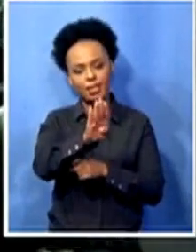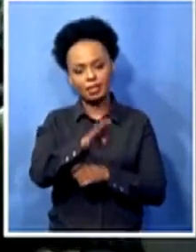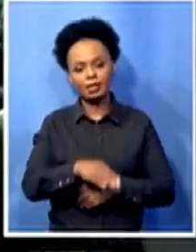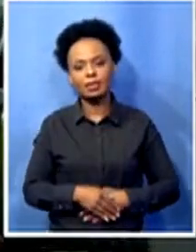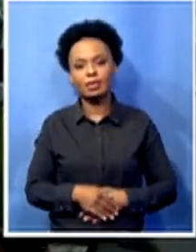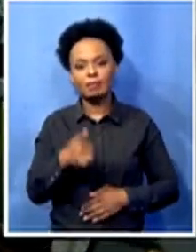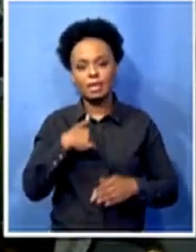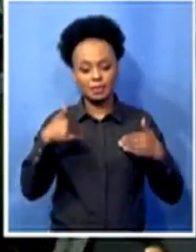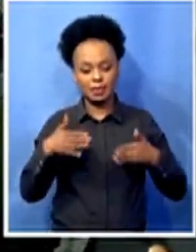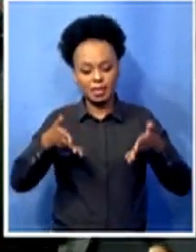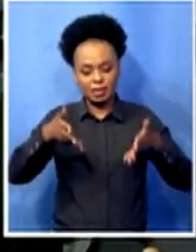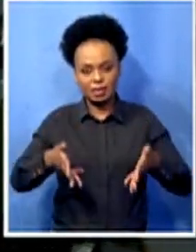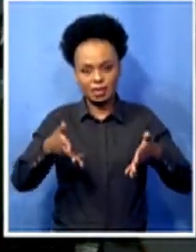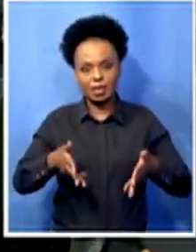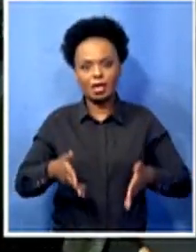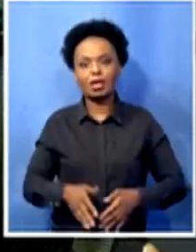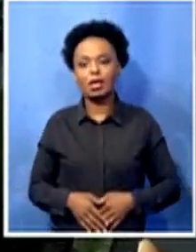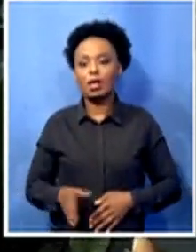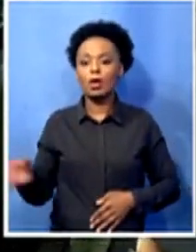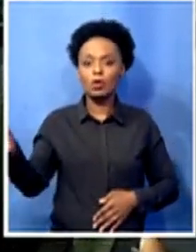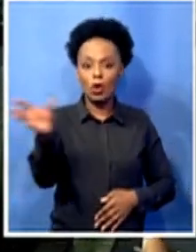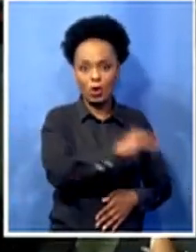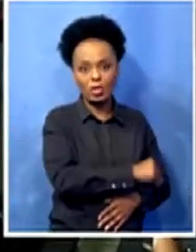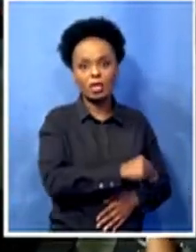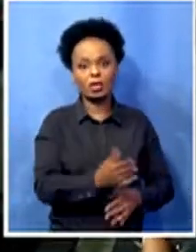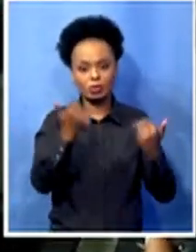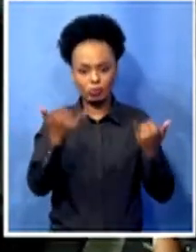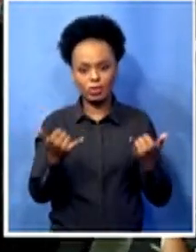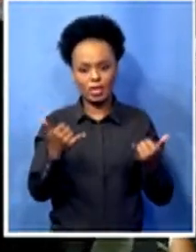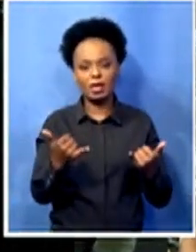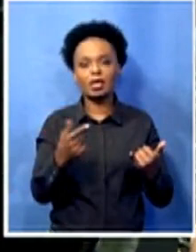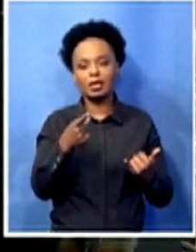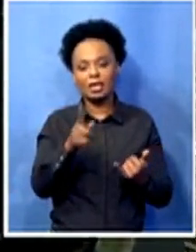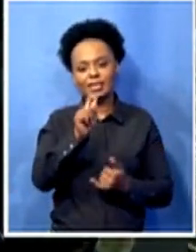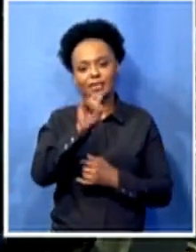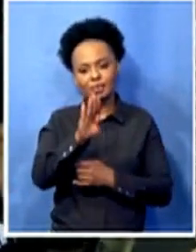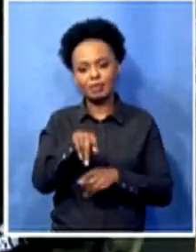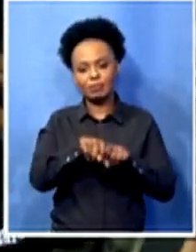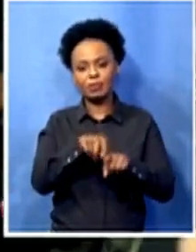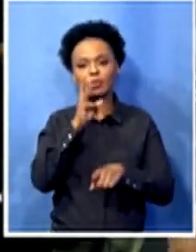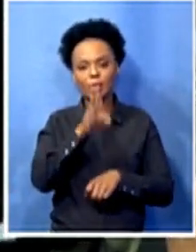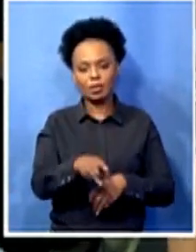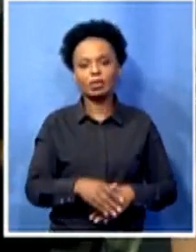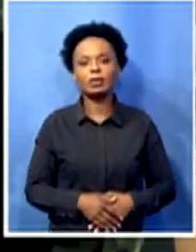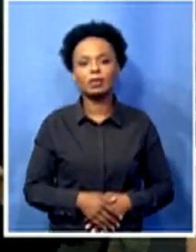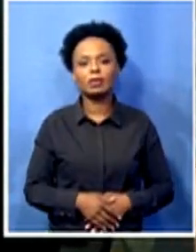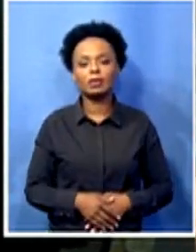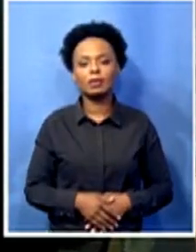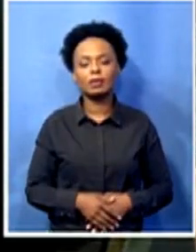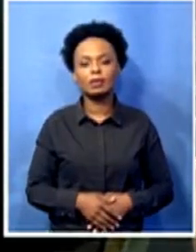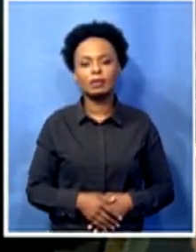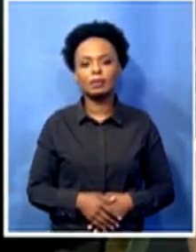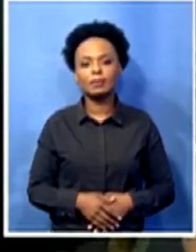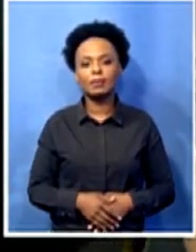Nonke nimelanga zoniscreena namhla. Yebo. Minister ngizocela ukuthi abonesi balanda izinto